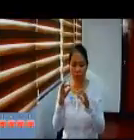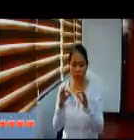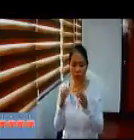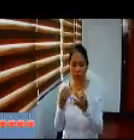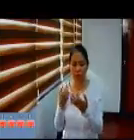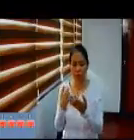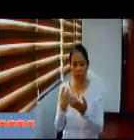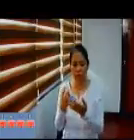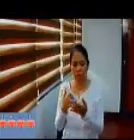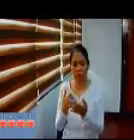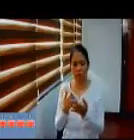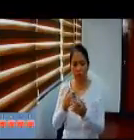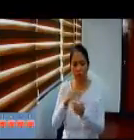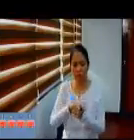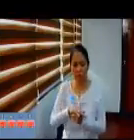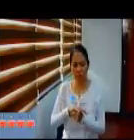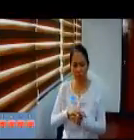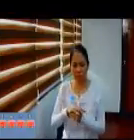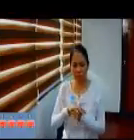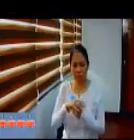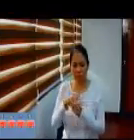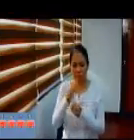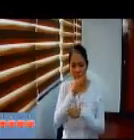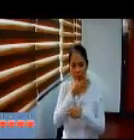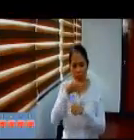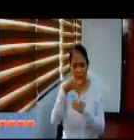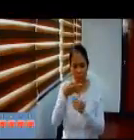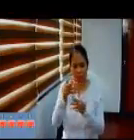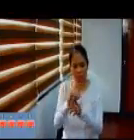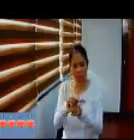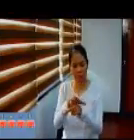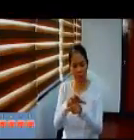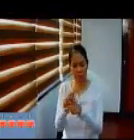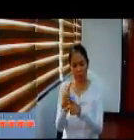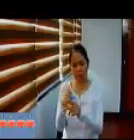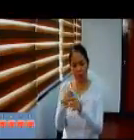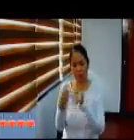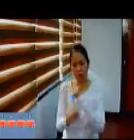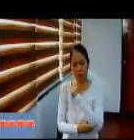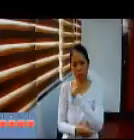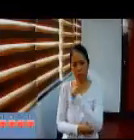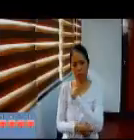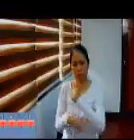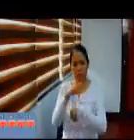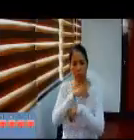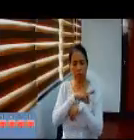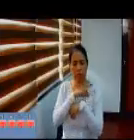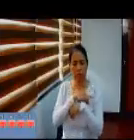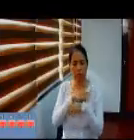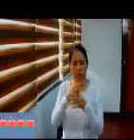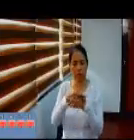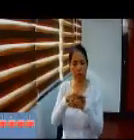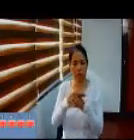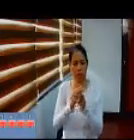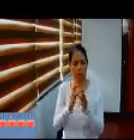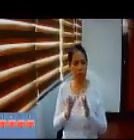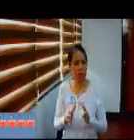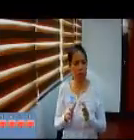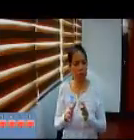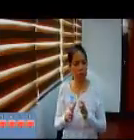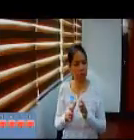of pressures on farm production, there is a temptation for profit makers to really resort